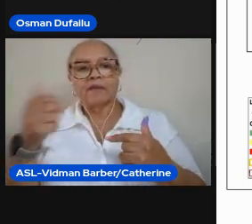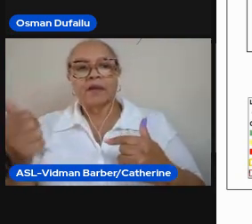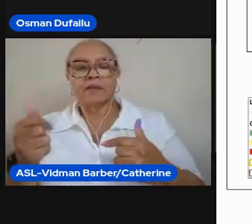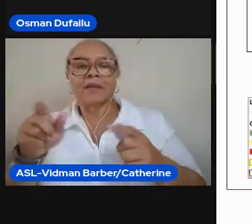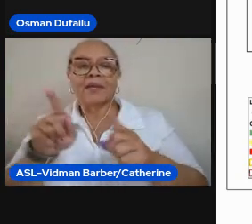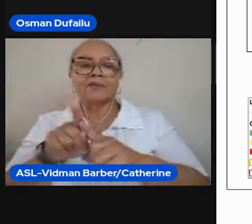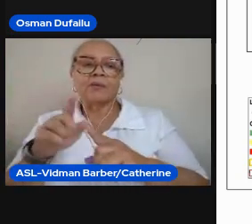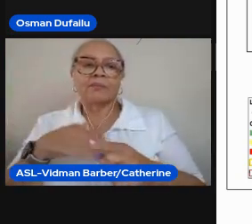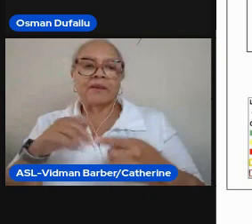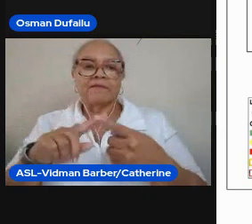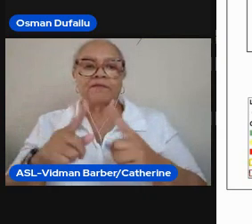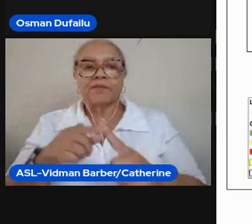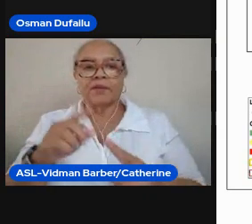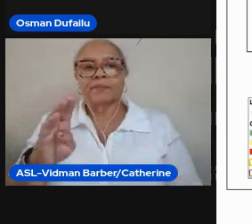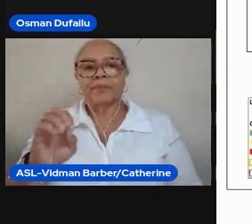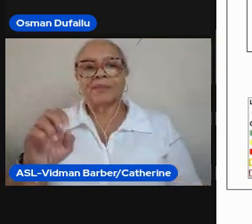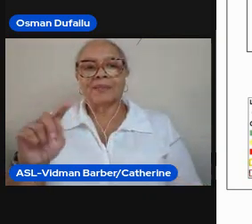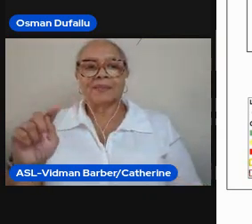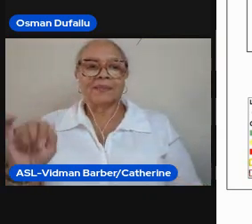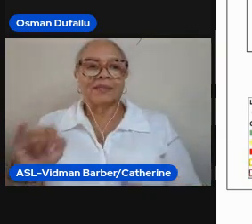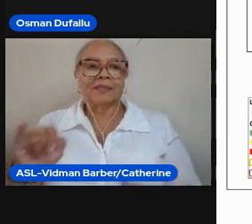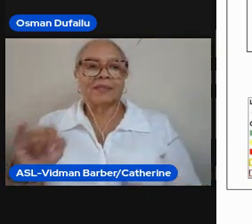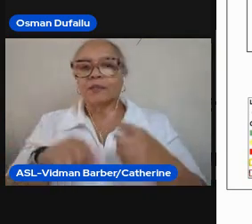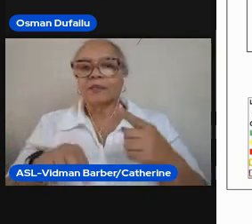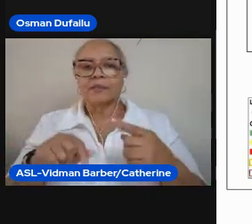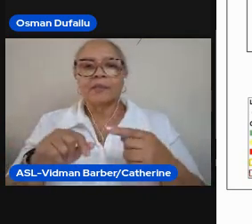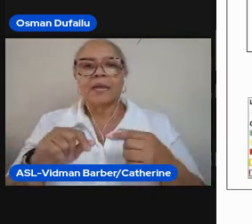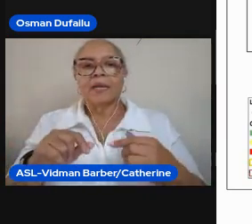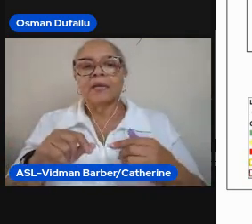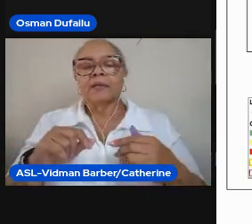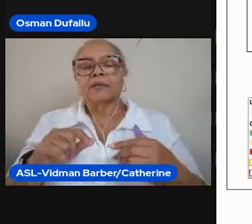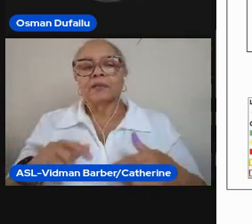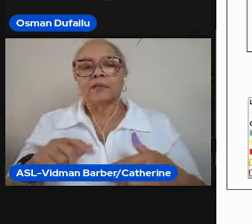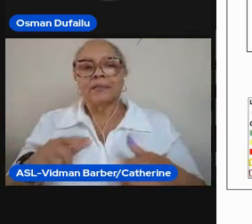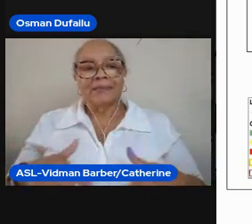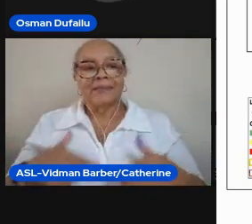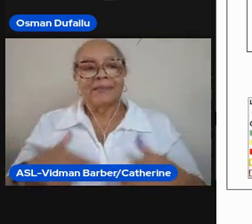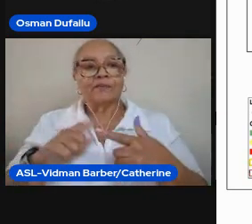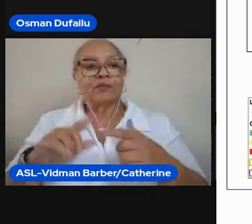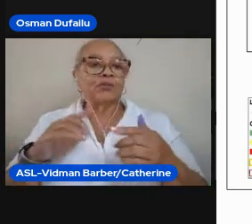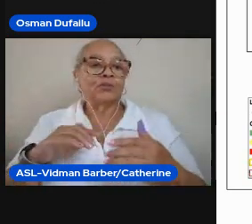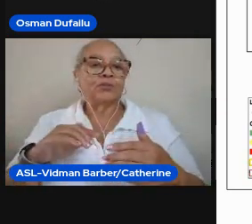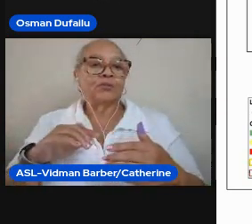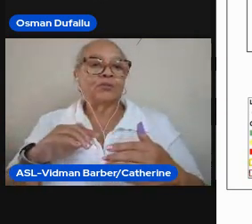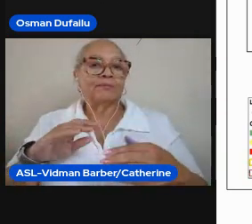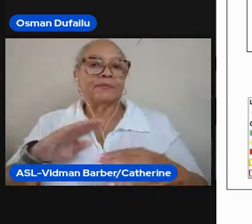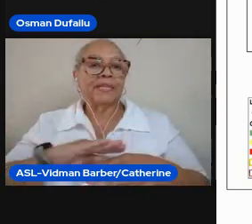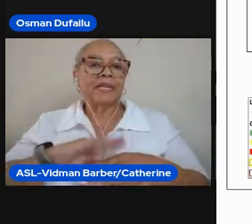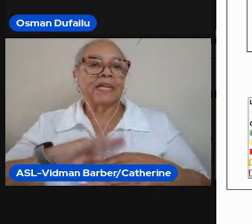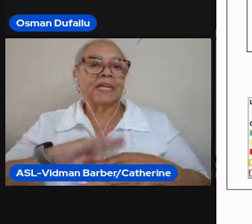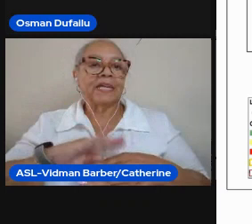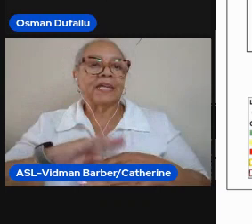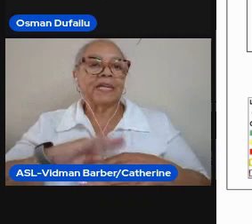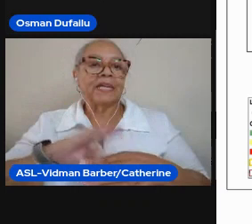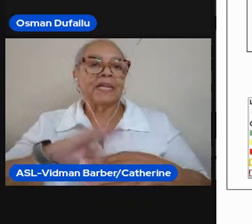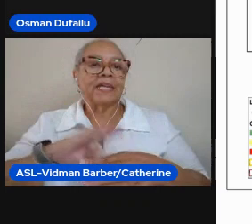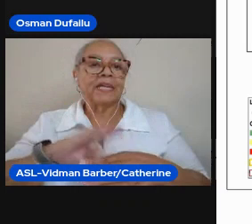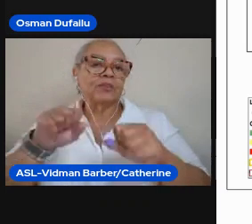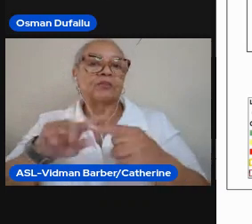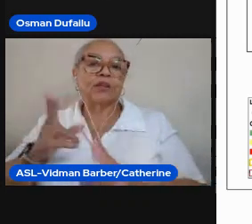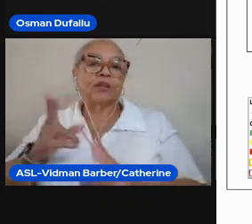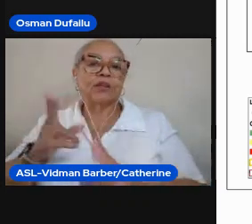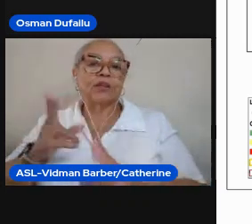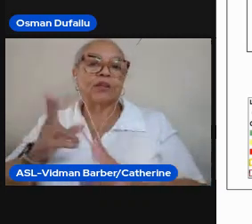who unfortunately could not live to meet his full potential. So that led me to joining one of the